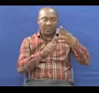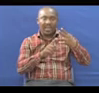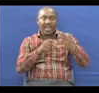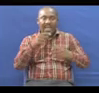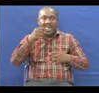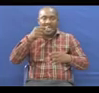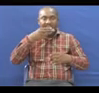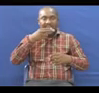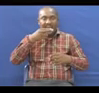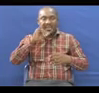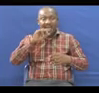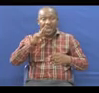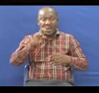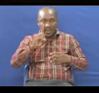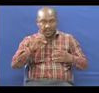population